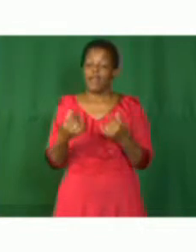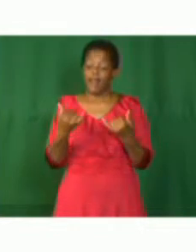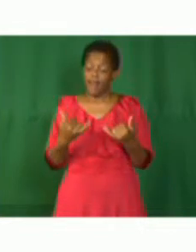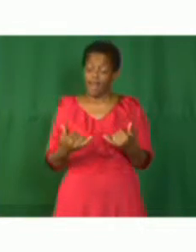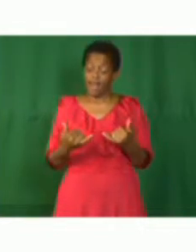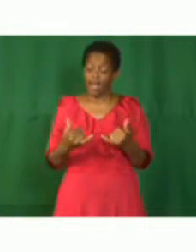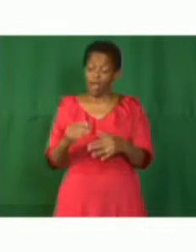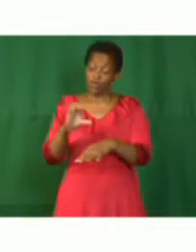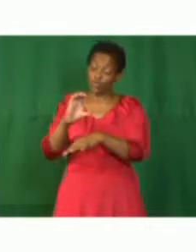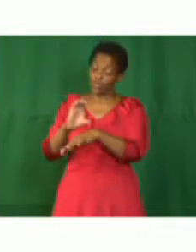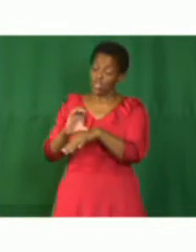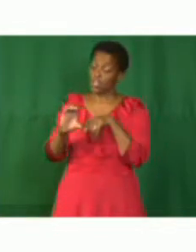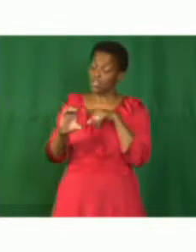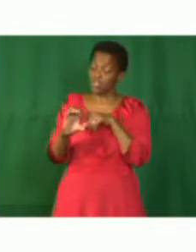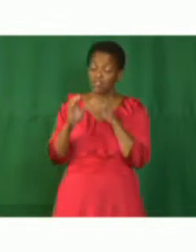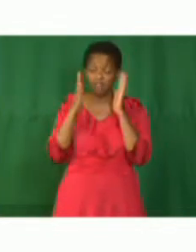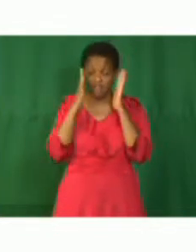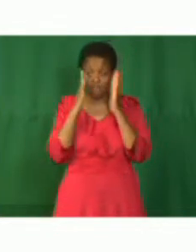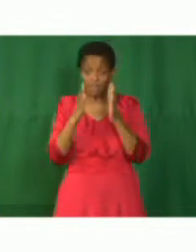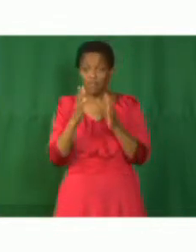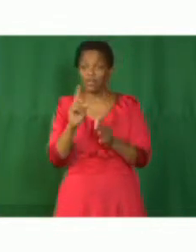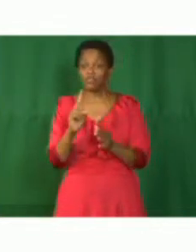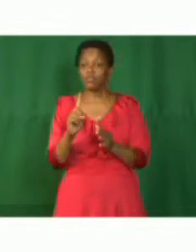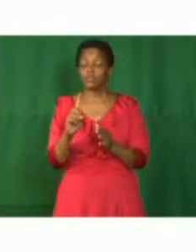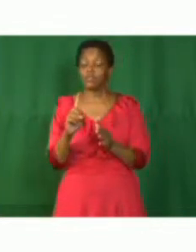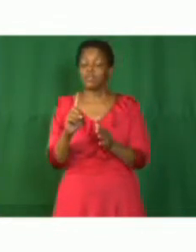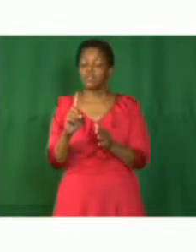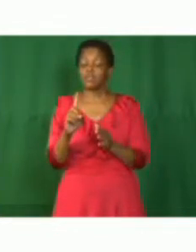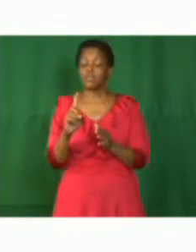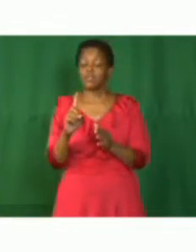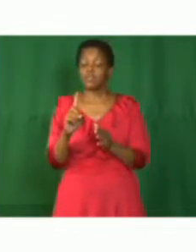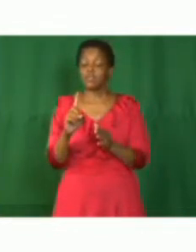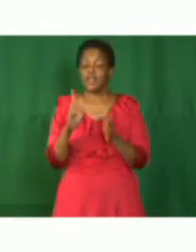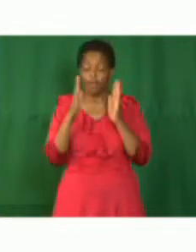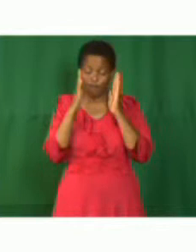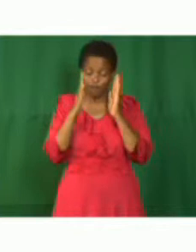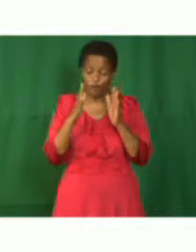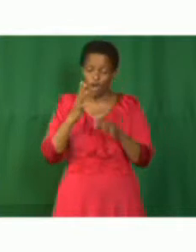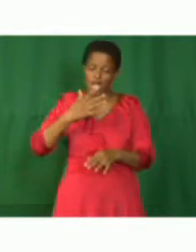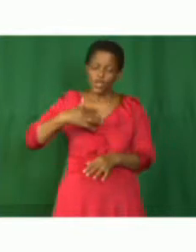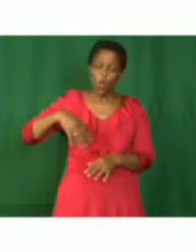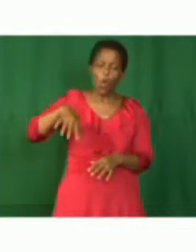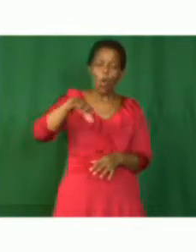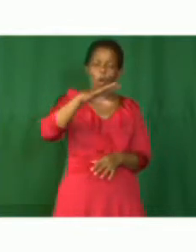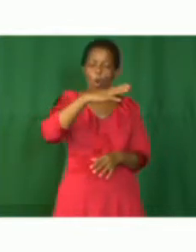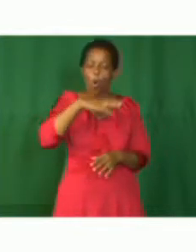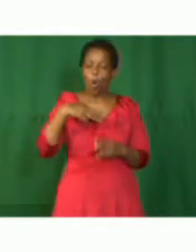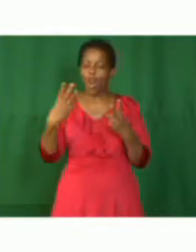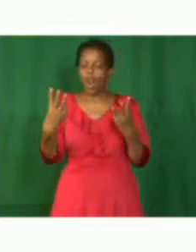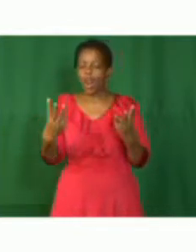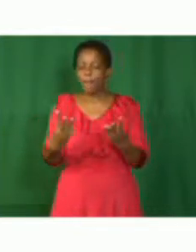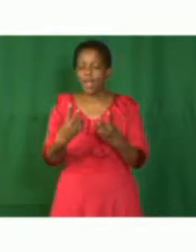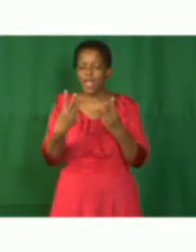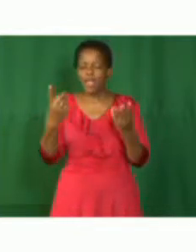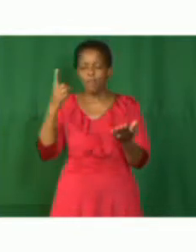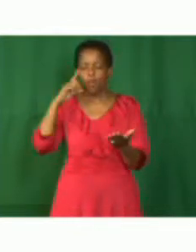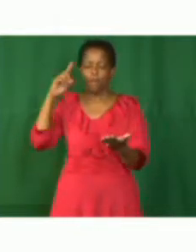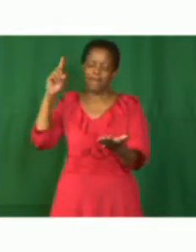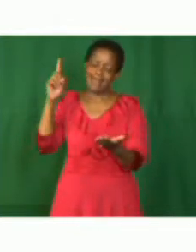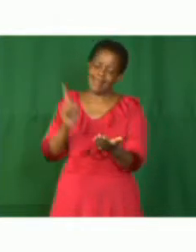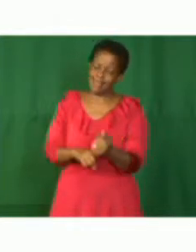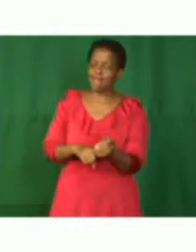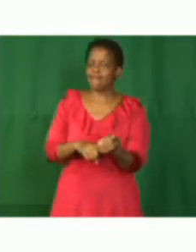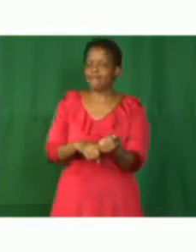this case, when we are talking about church, we are talking about all the believers. All those